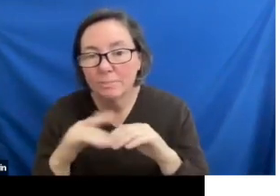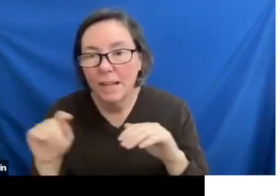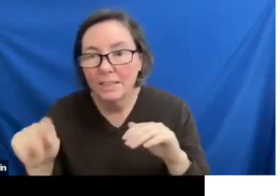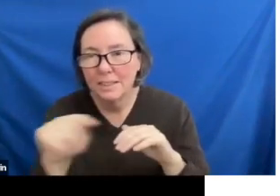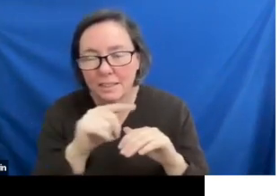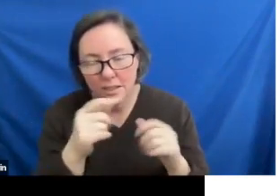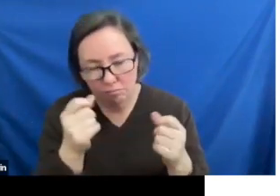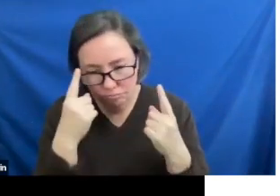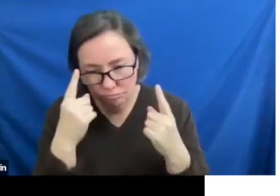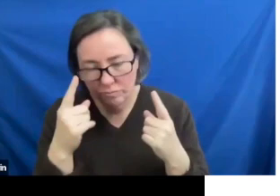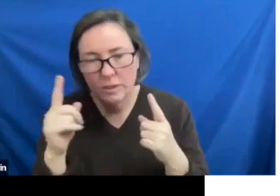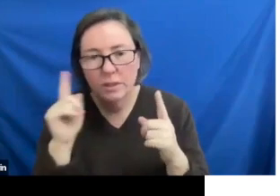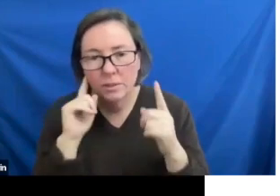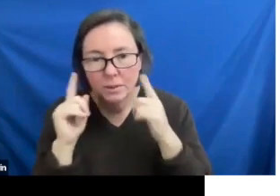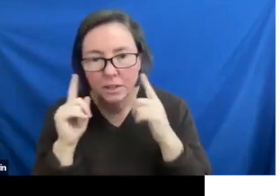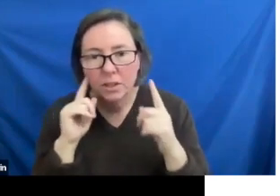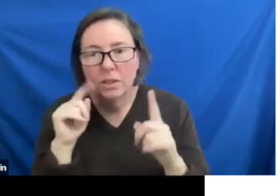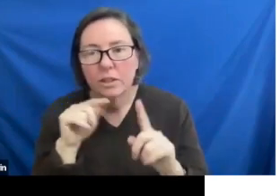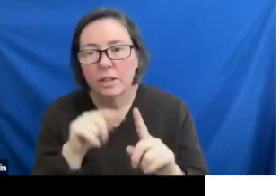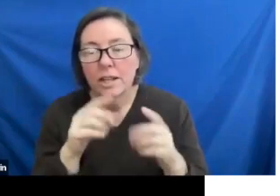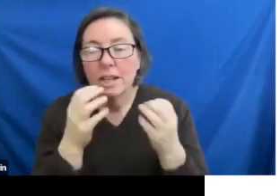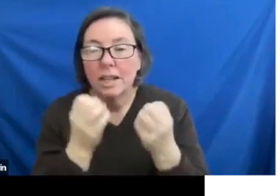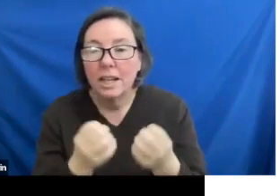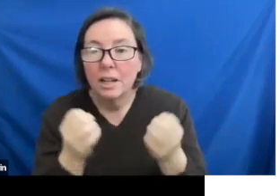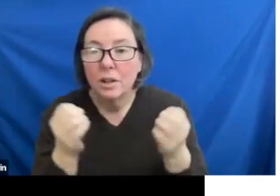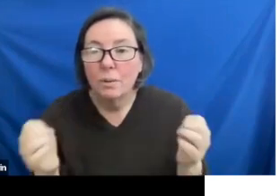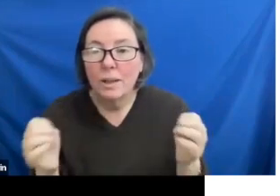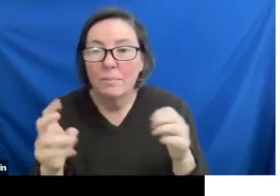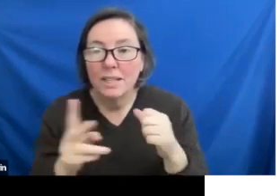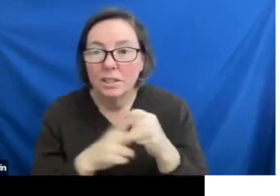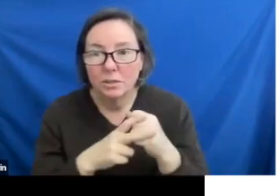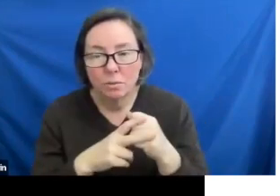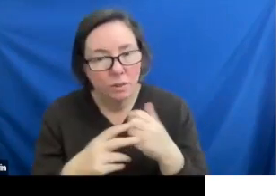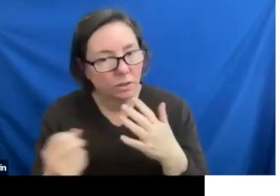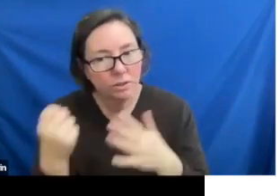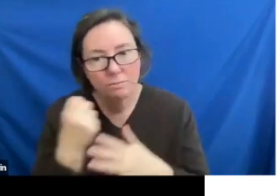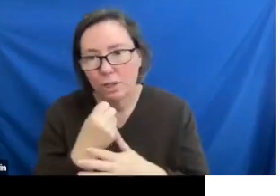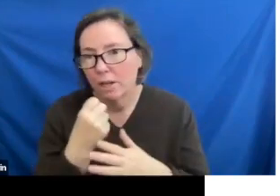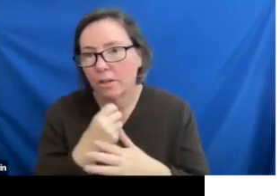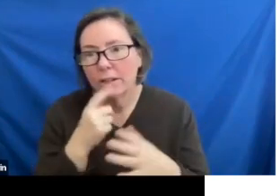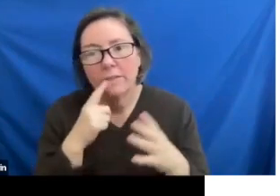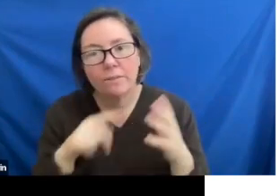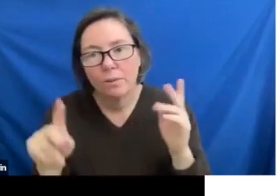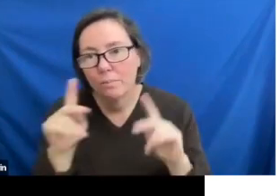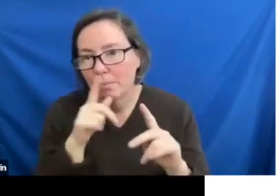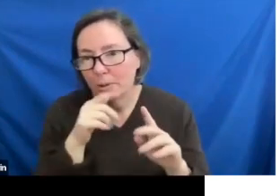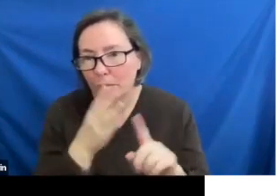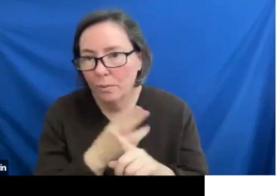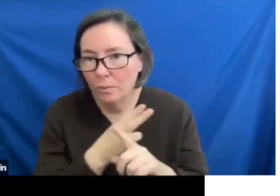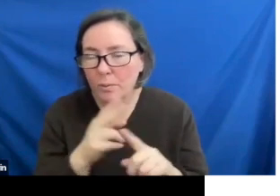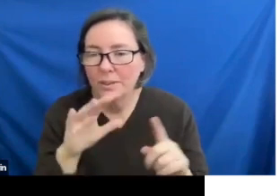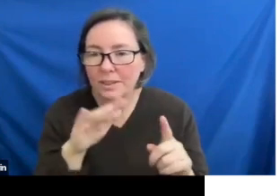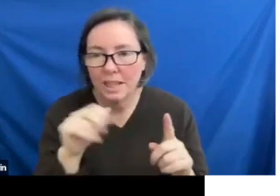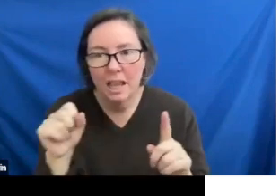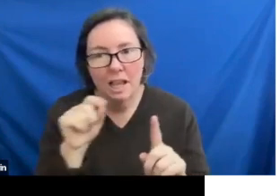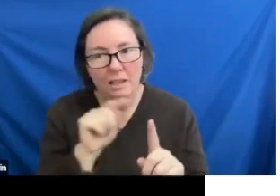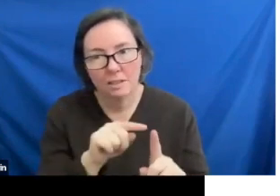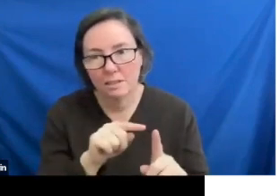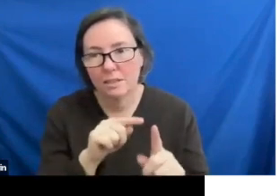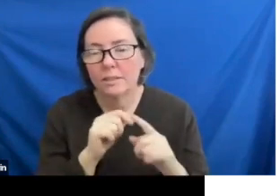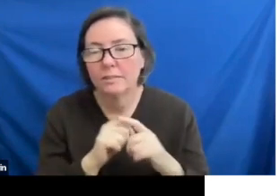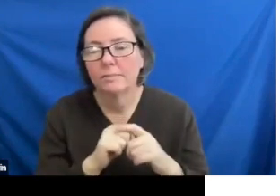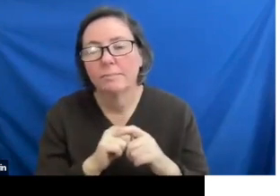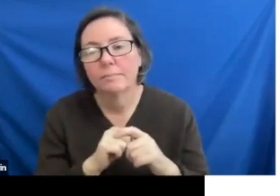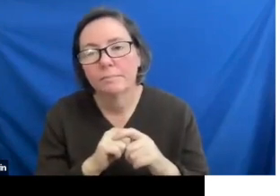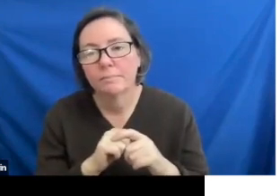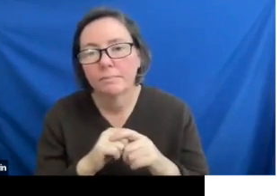understand and have heard loud and clear that equipment storage is a priority for the folks that use the CAS. So